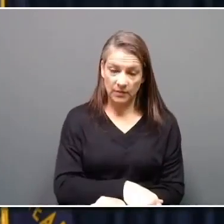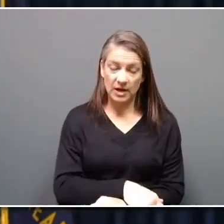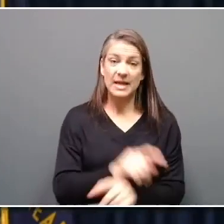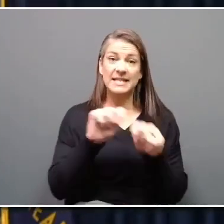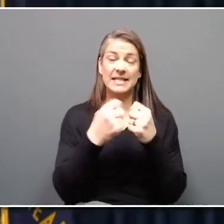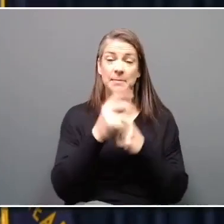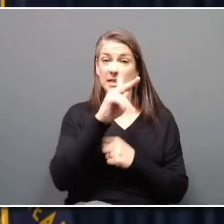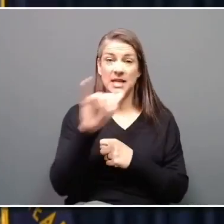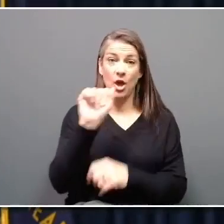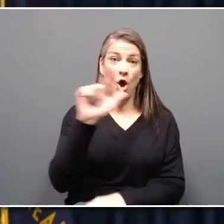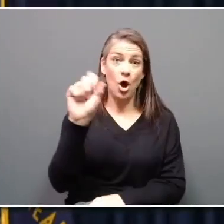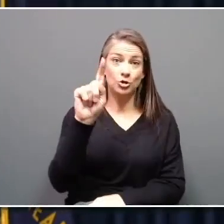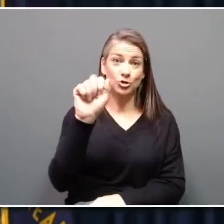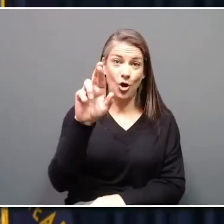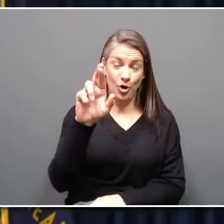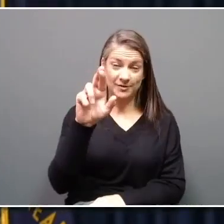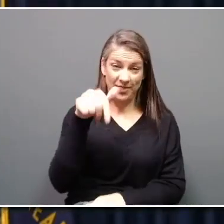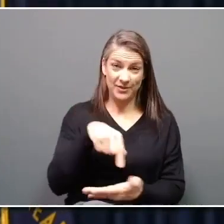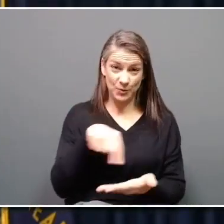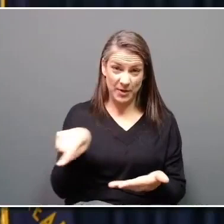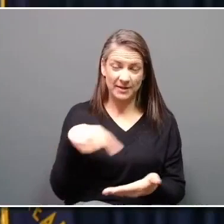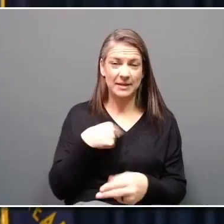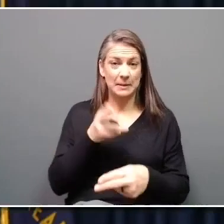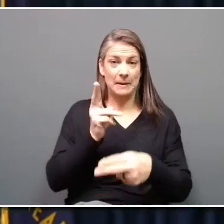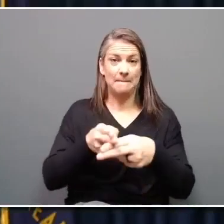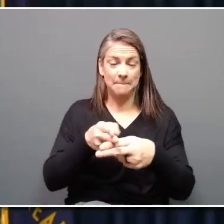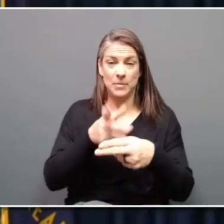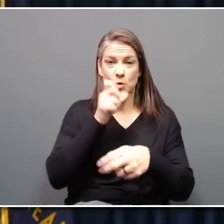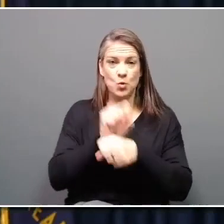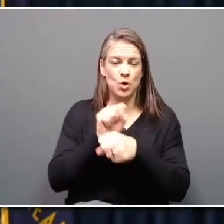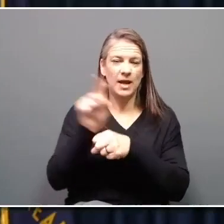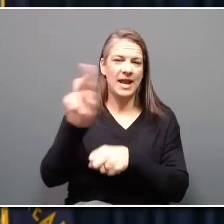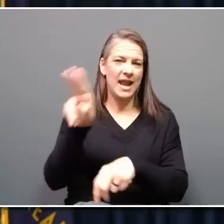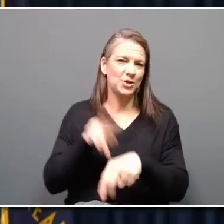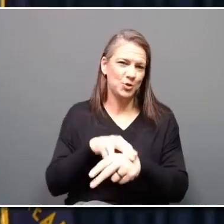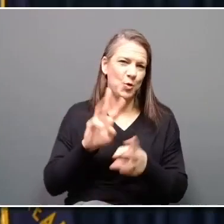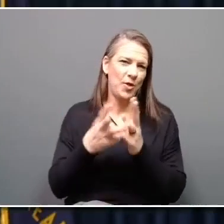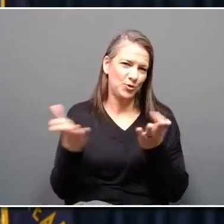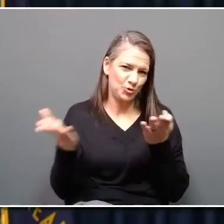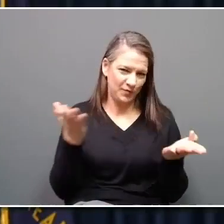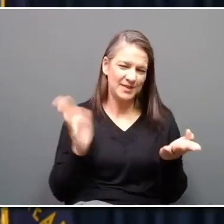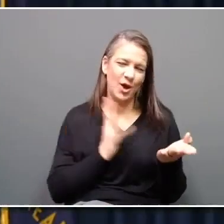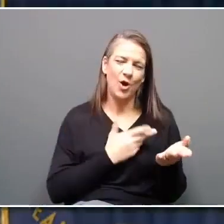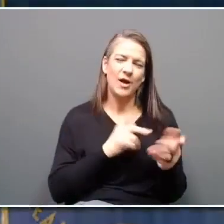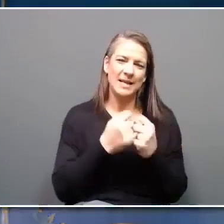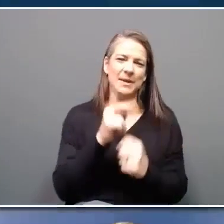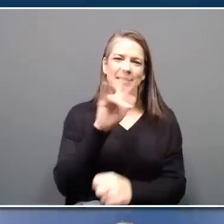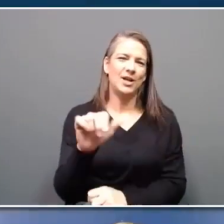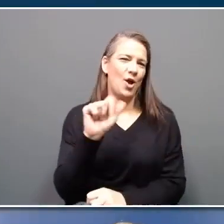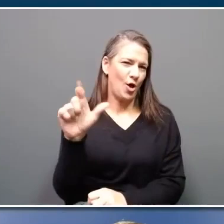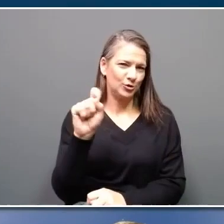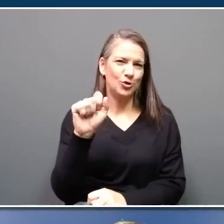get to questions. This week, I'm naming all those who work at our National Weather Service, our Team Kentucky All-Stars. Right now, I